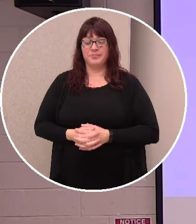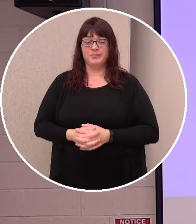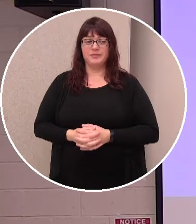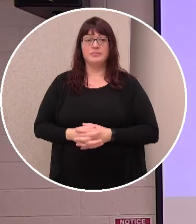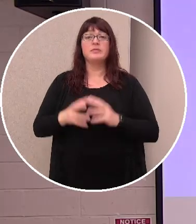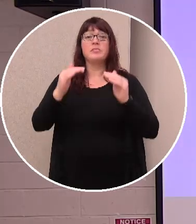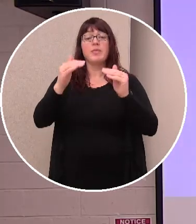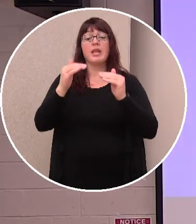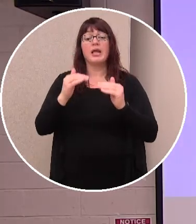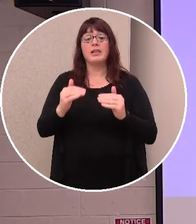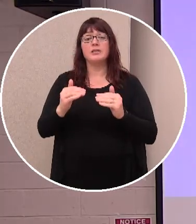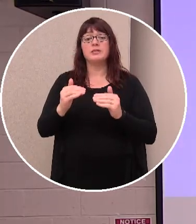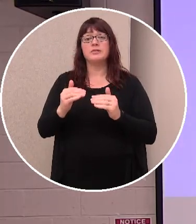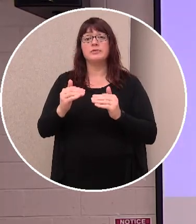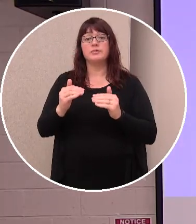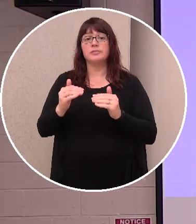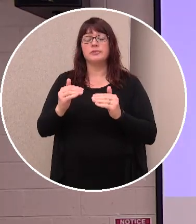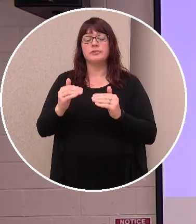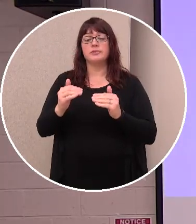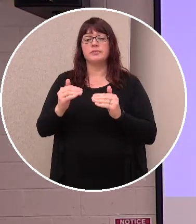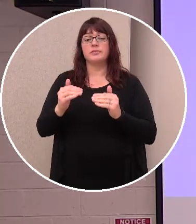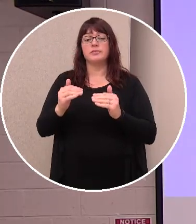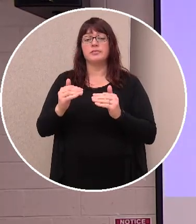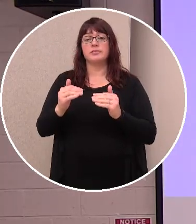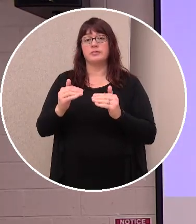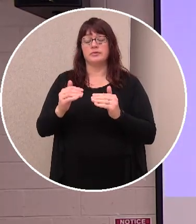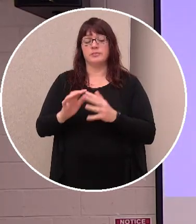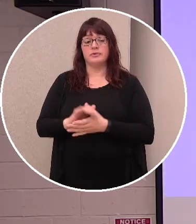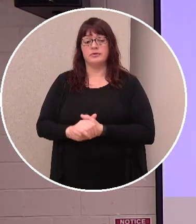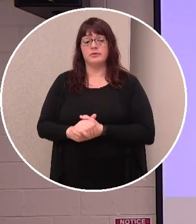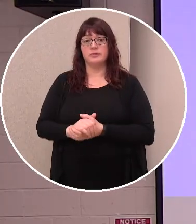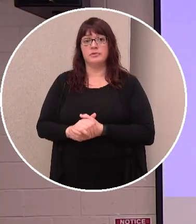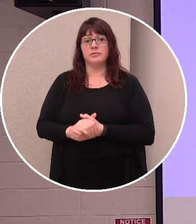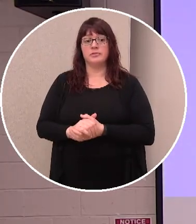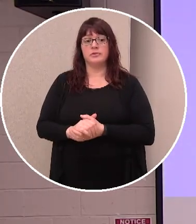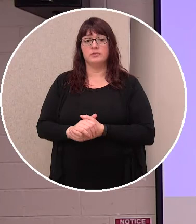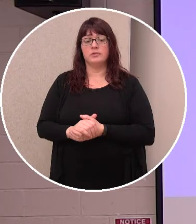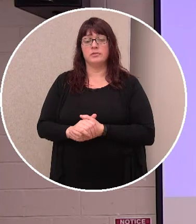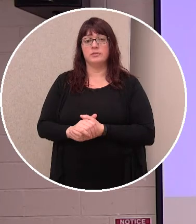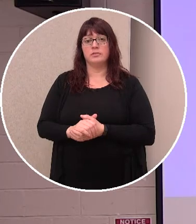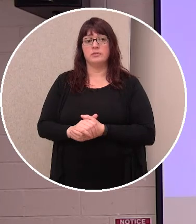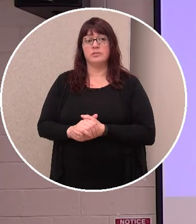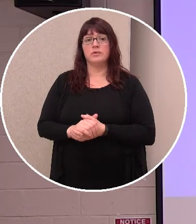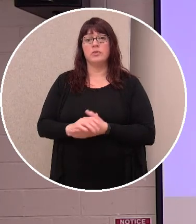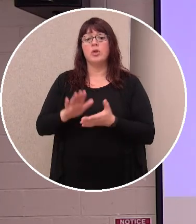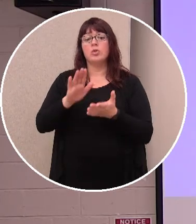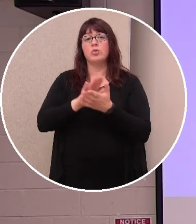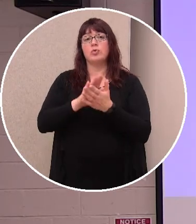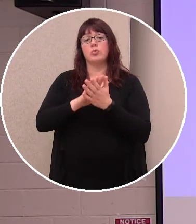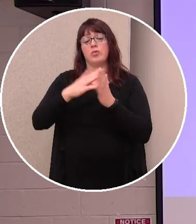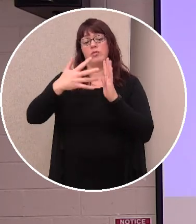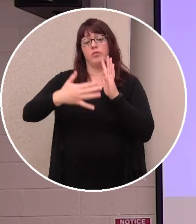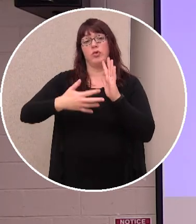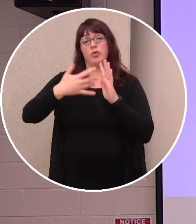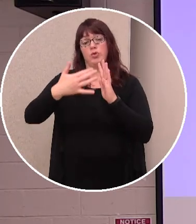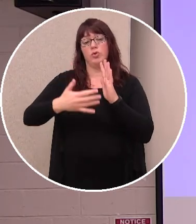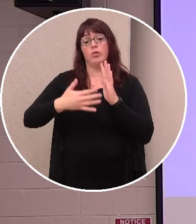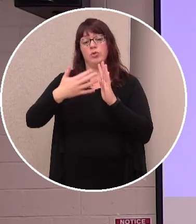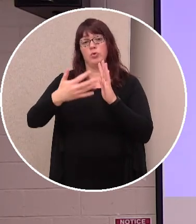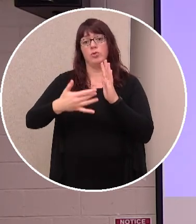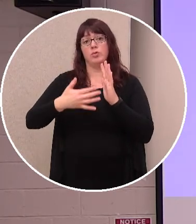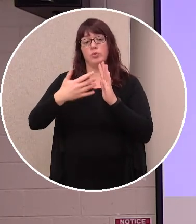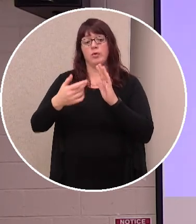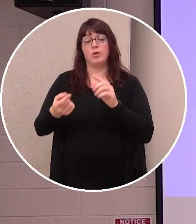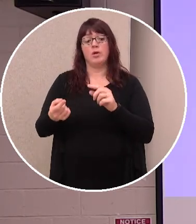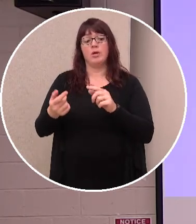Next item on our agenda is the school review. We're back to